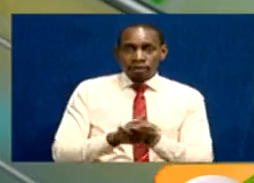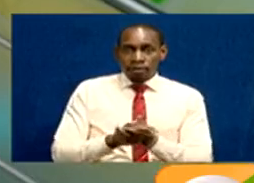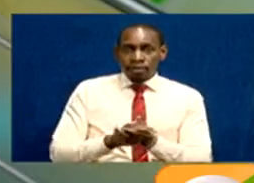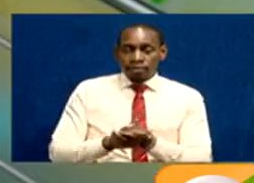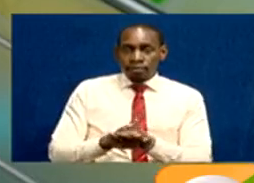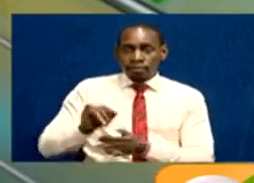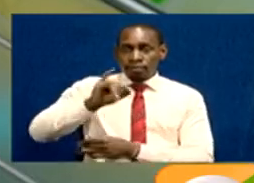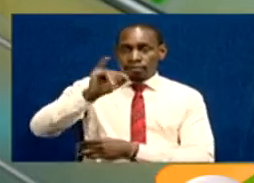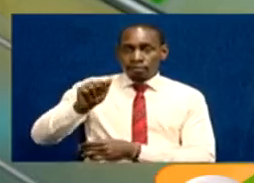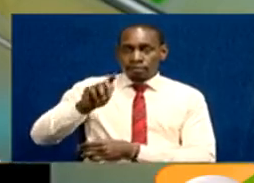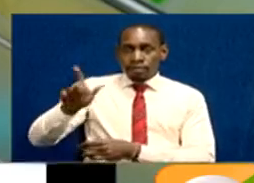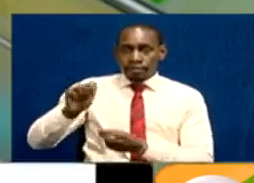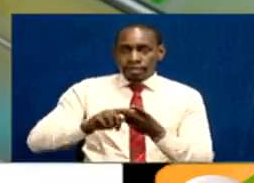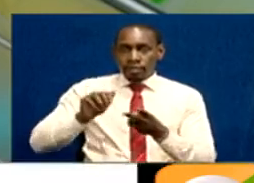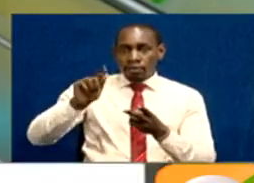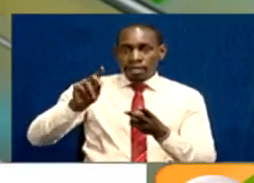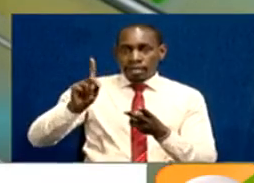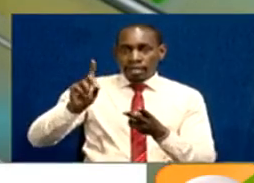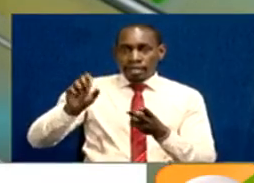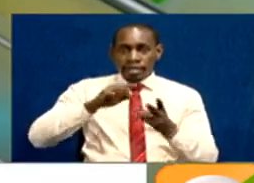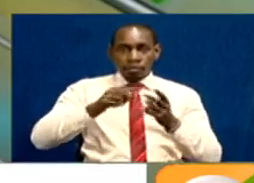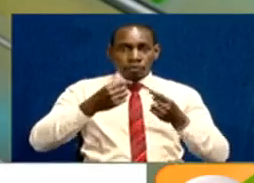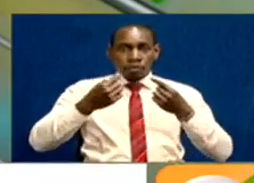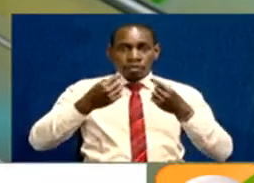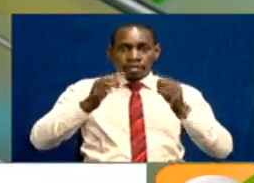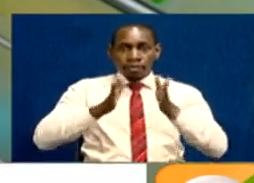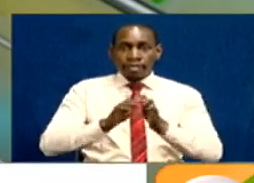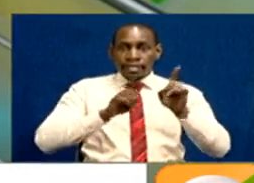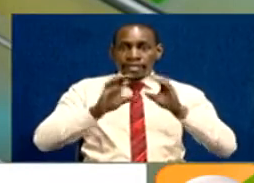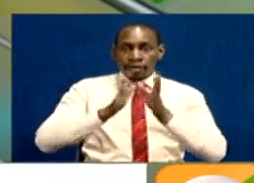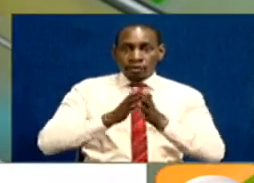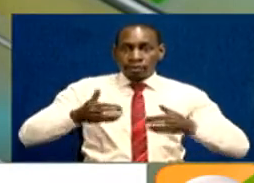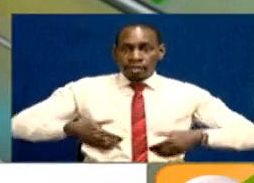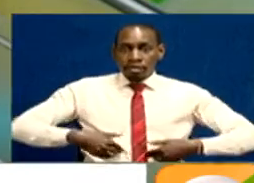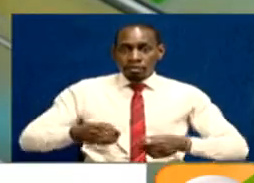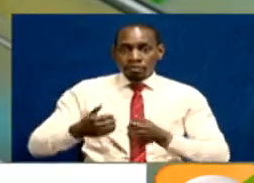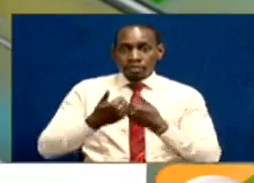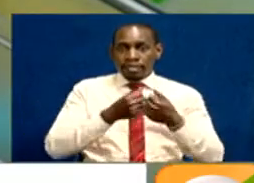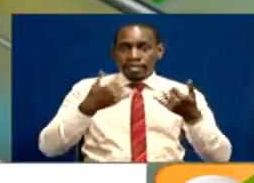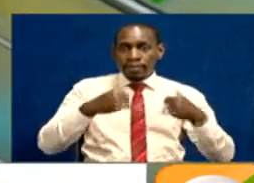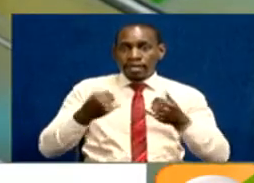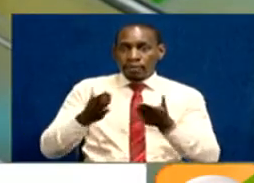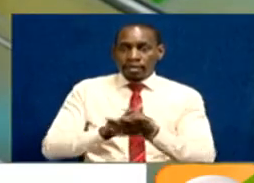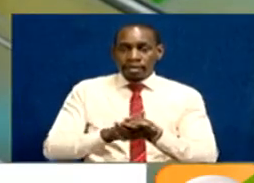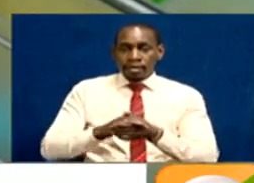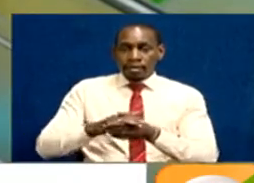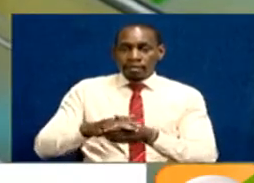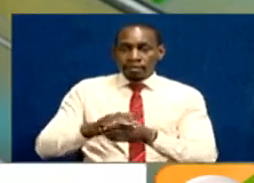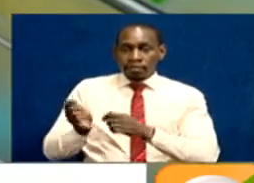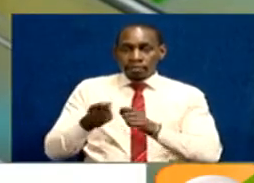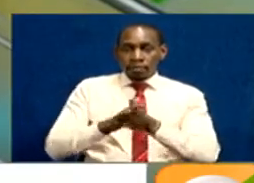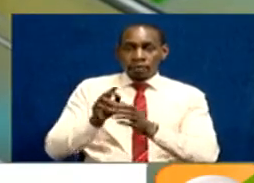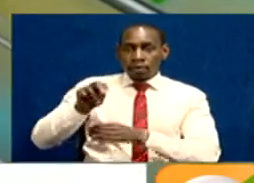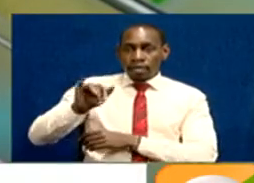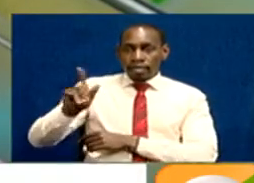Alyssa, Jamal and Aydan, Jamal are the winners of the Safaricom Juniors Golf Tournament played at the Par 71 Nyali